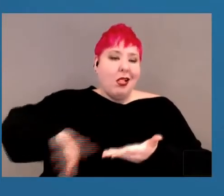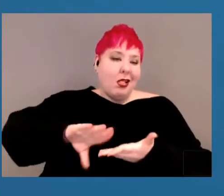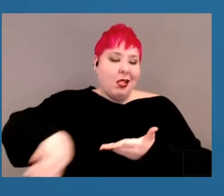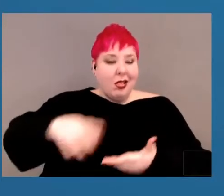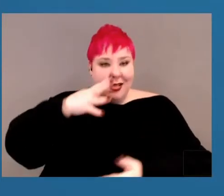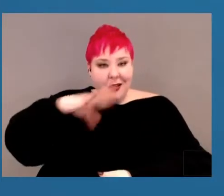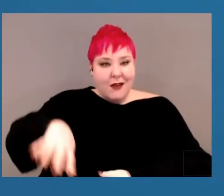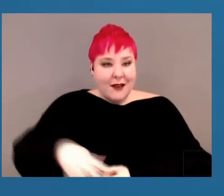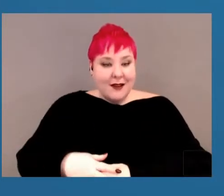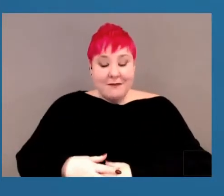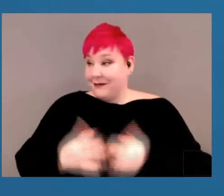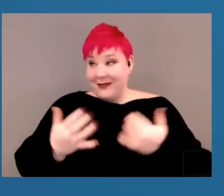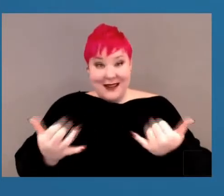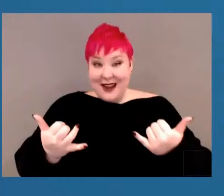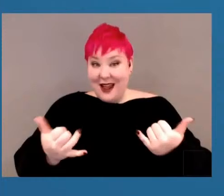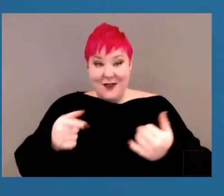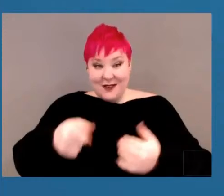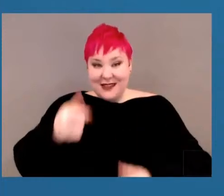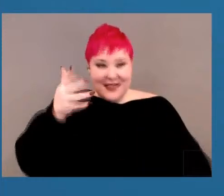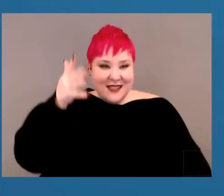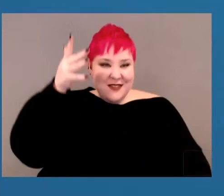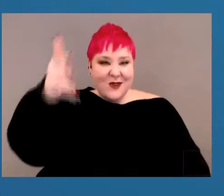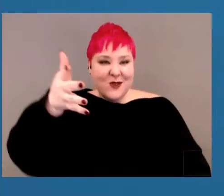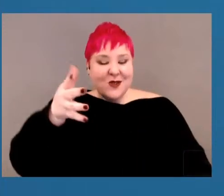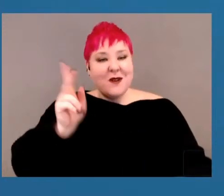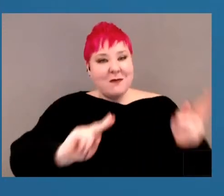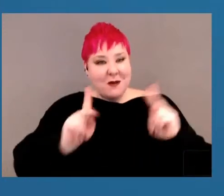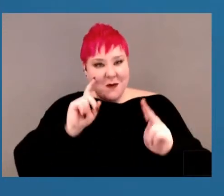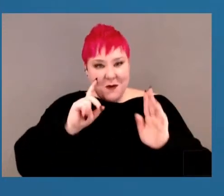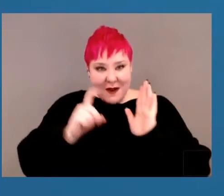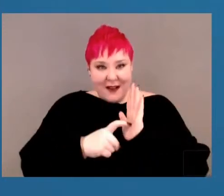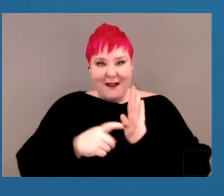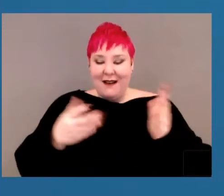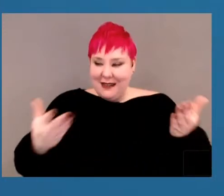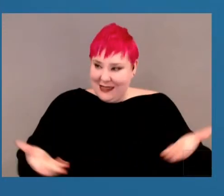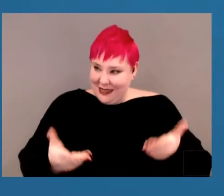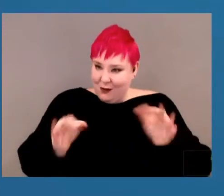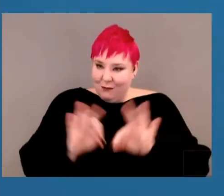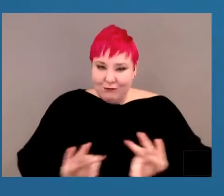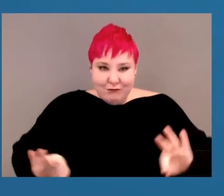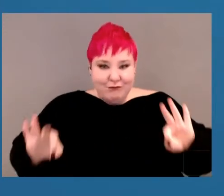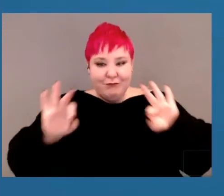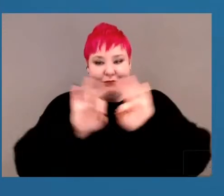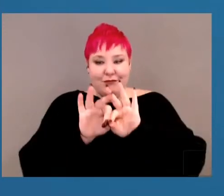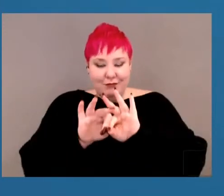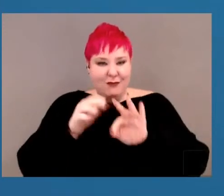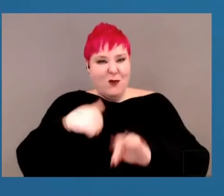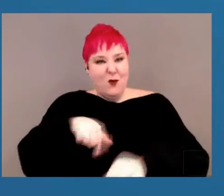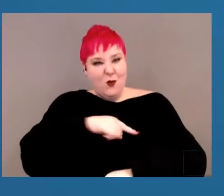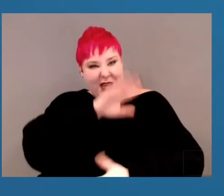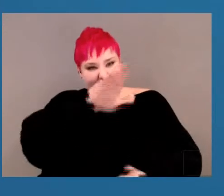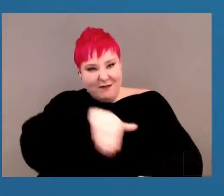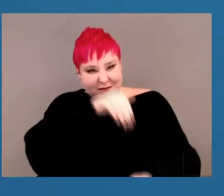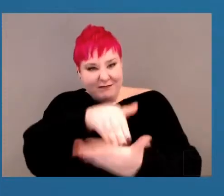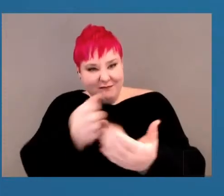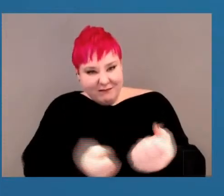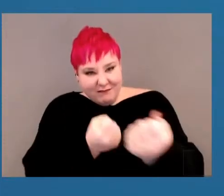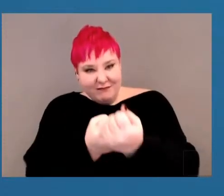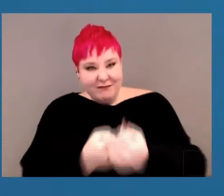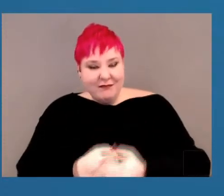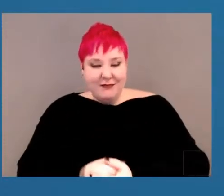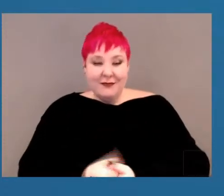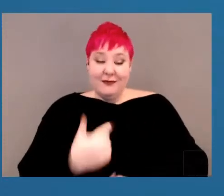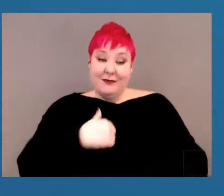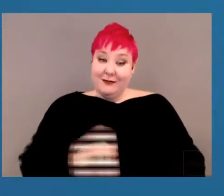now. People are recognizing that this is the place to be. We are center stage in this. And I could not be more proud to